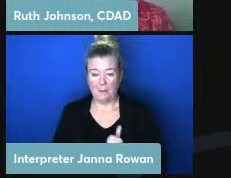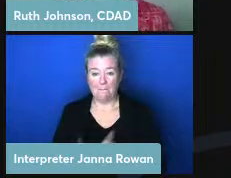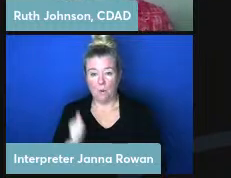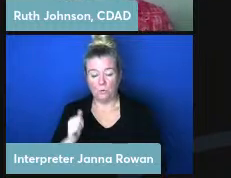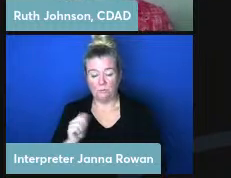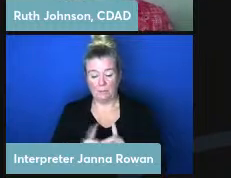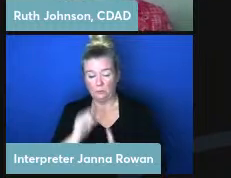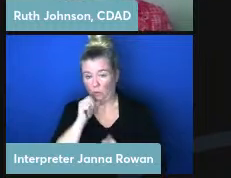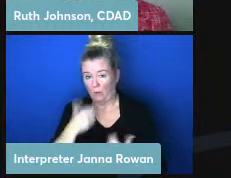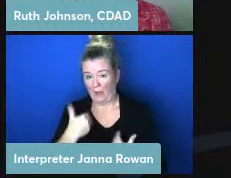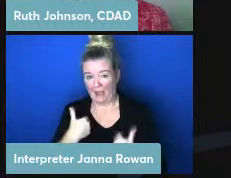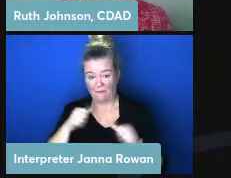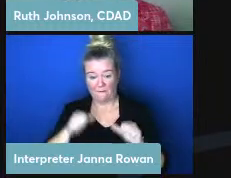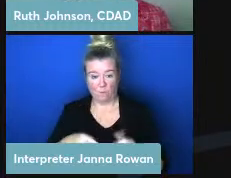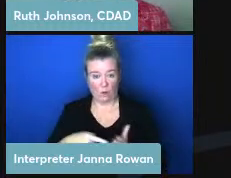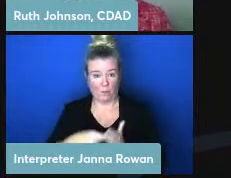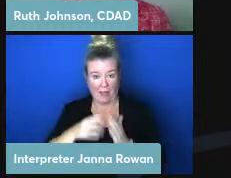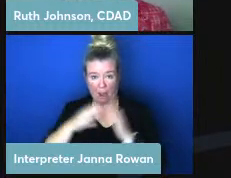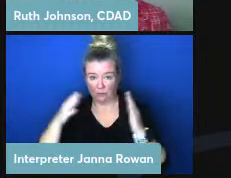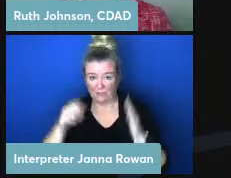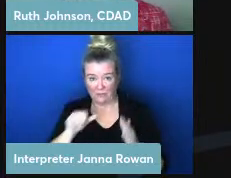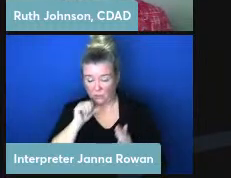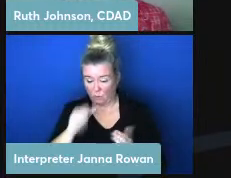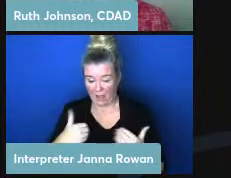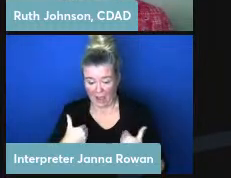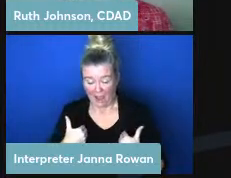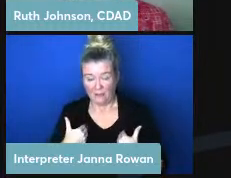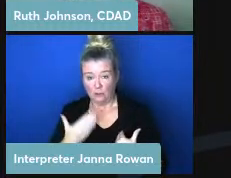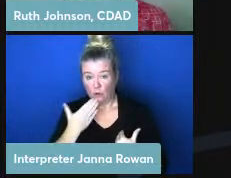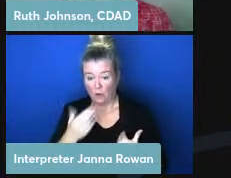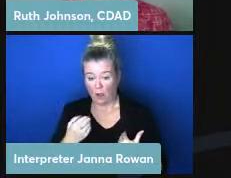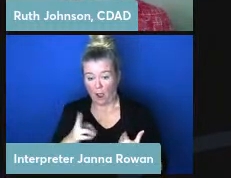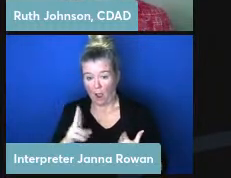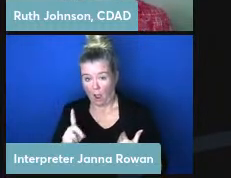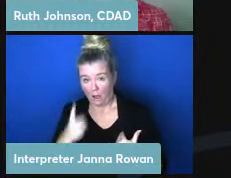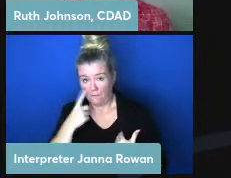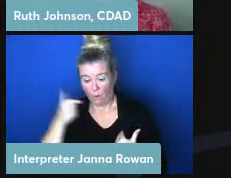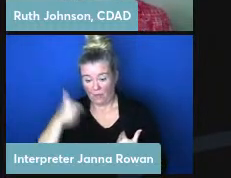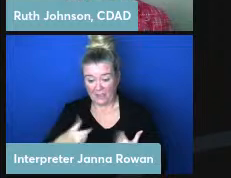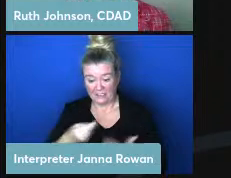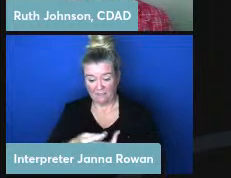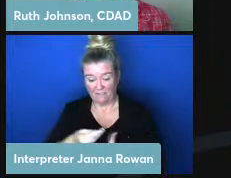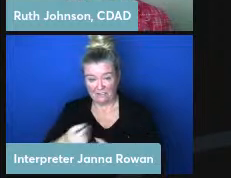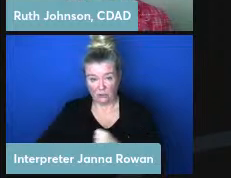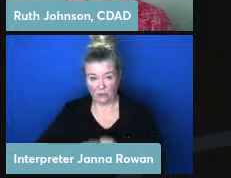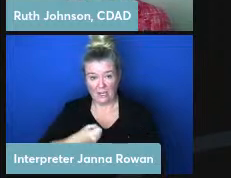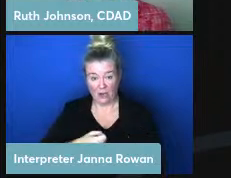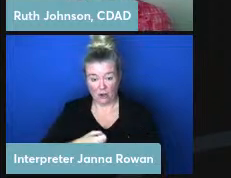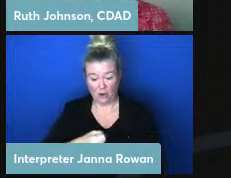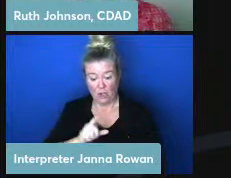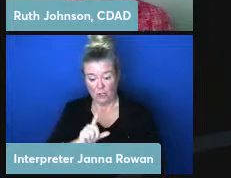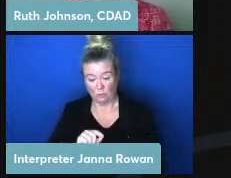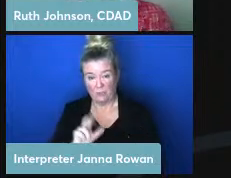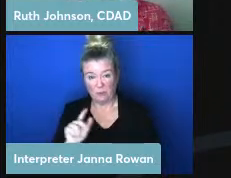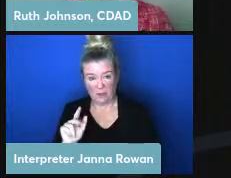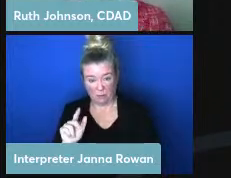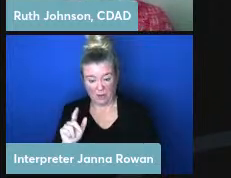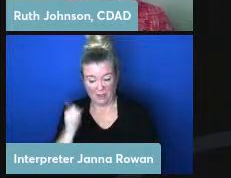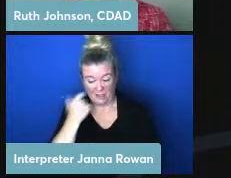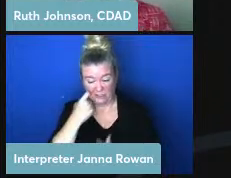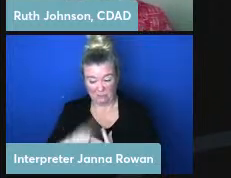even have affordable housing. So it's really good that HUD for this fiscal year 2023, which